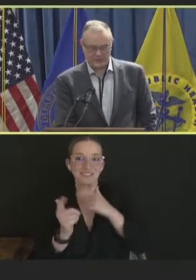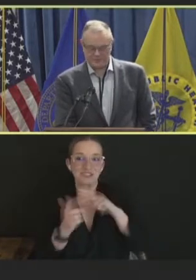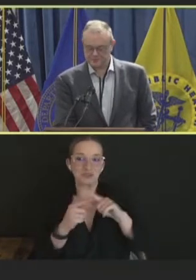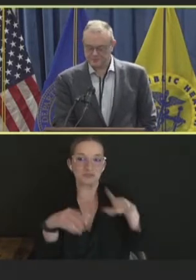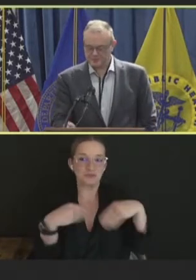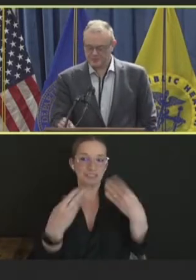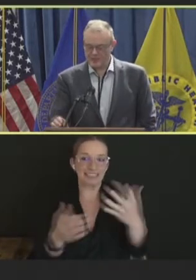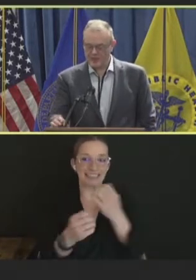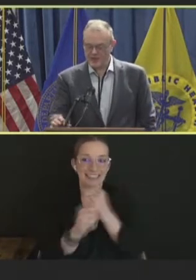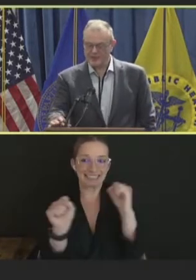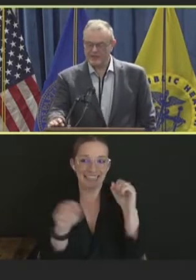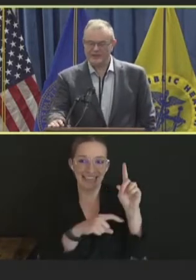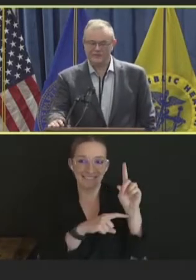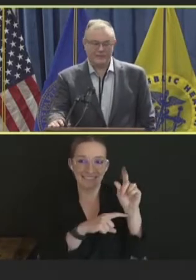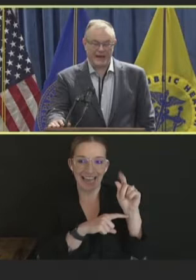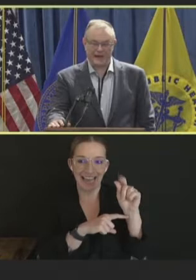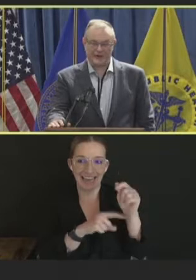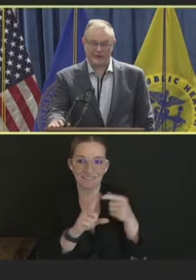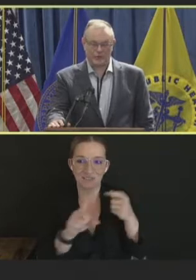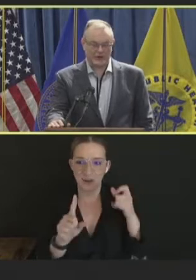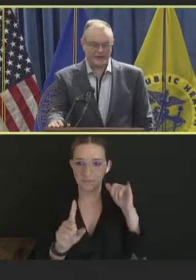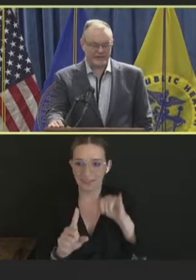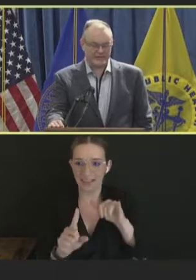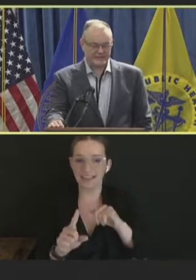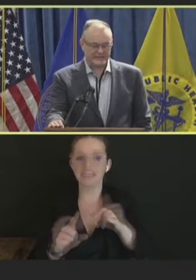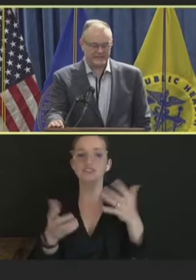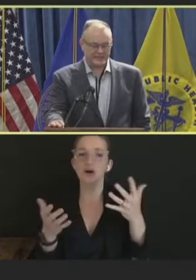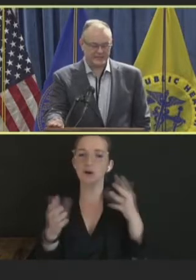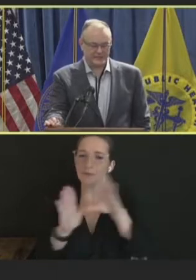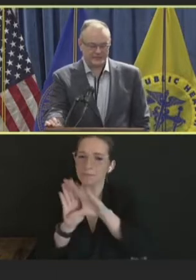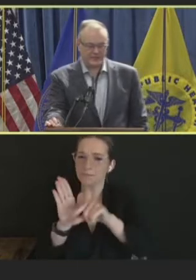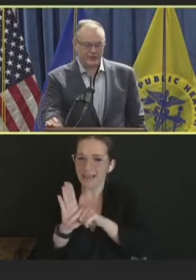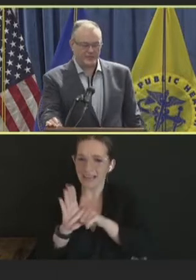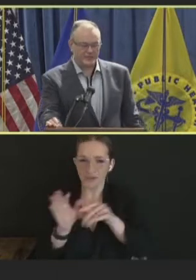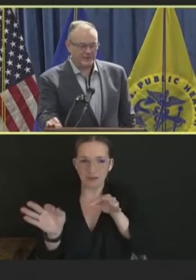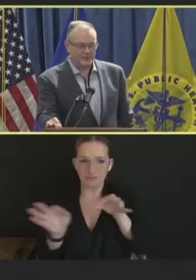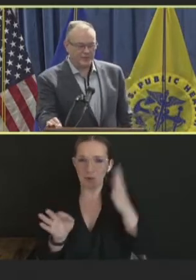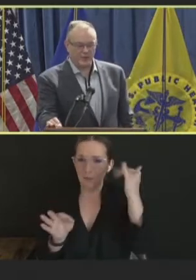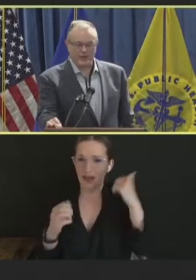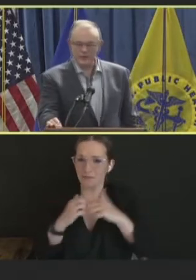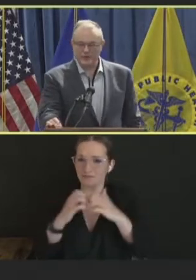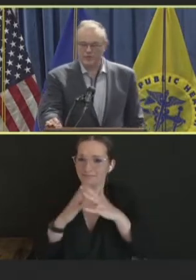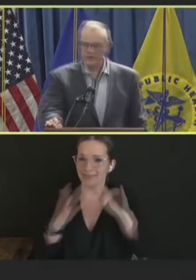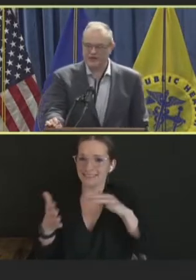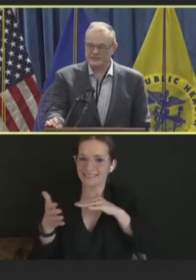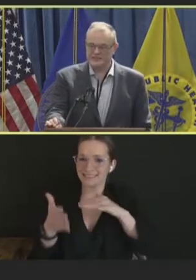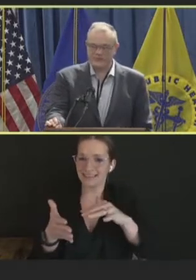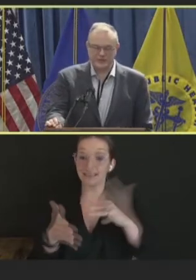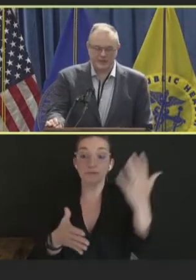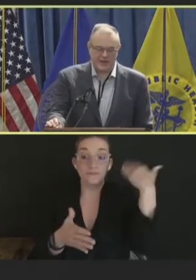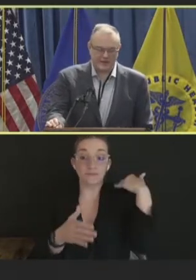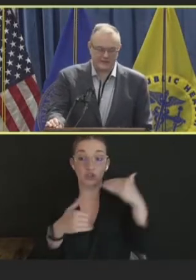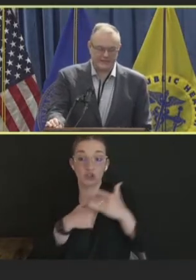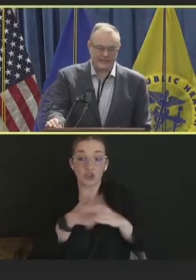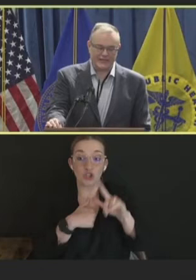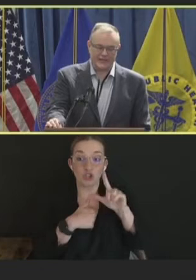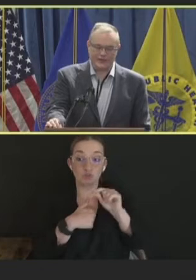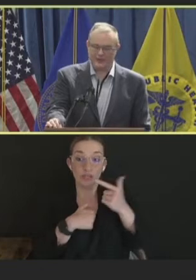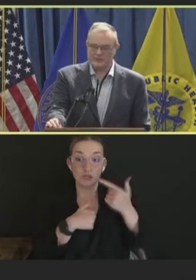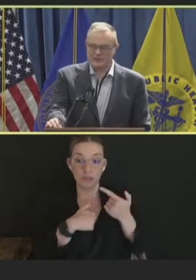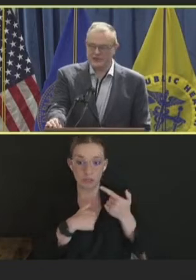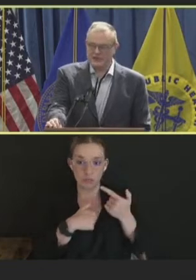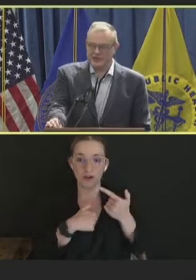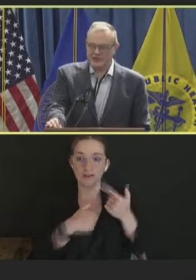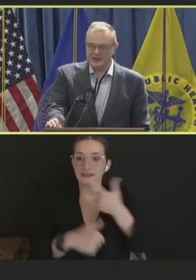So I wanted to give you the background on why we did this study. So in early 2021, when vaccines were coming out, it was clear